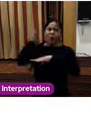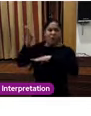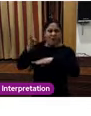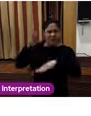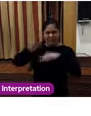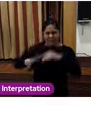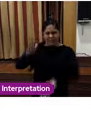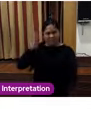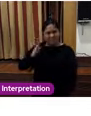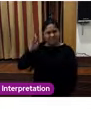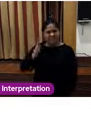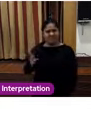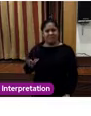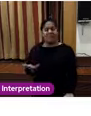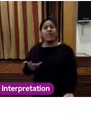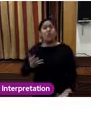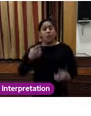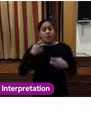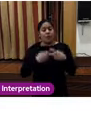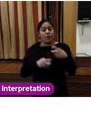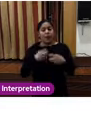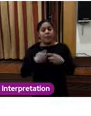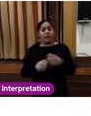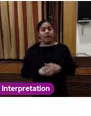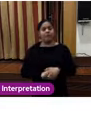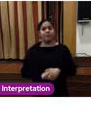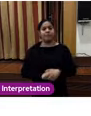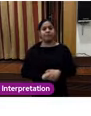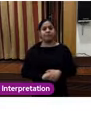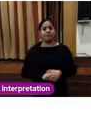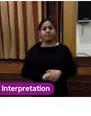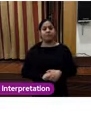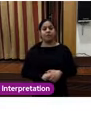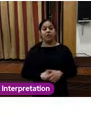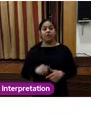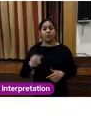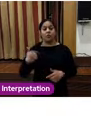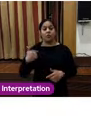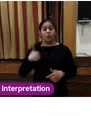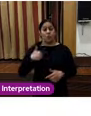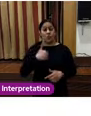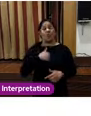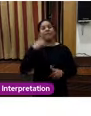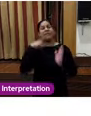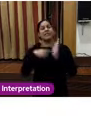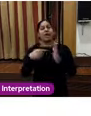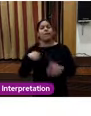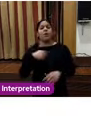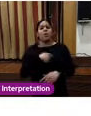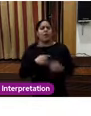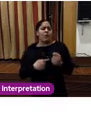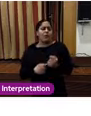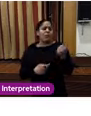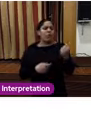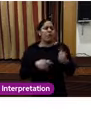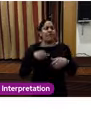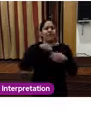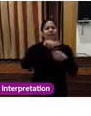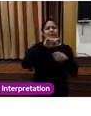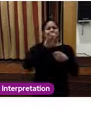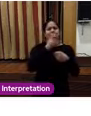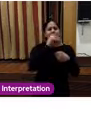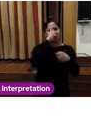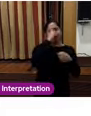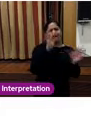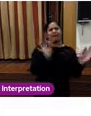before. So the problem is that we eliminate the gas tax, right? Even if it's like 30 cents, 30 cents is 30 cents, right?